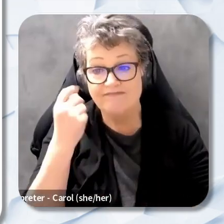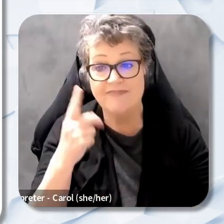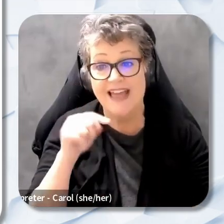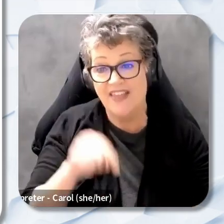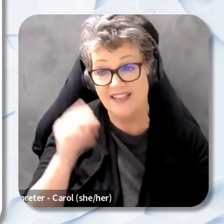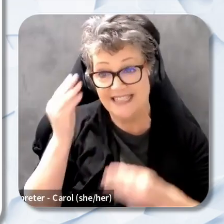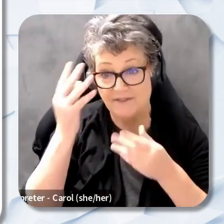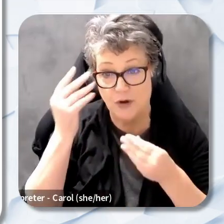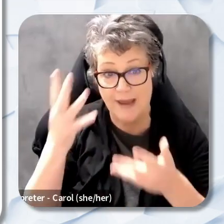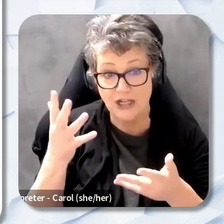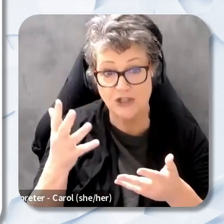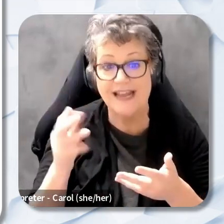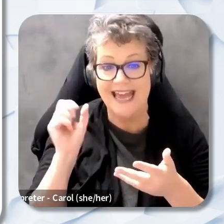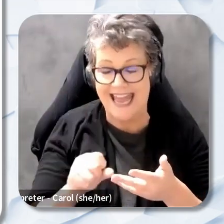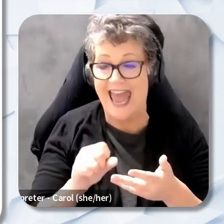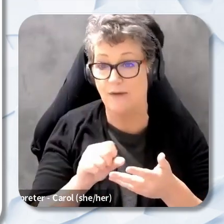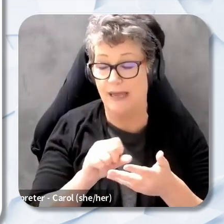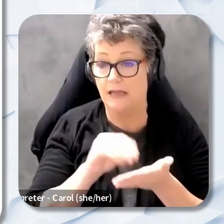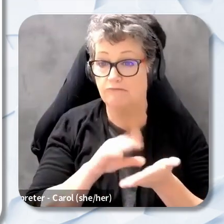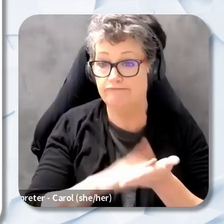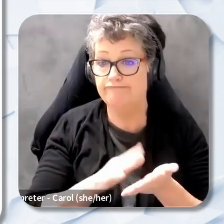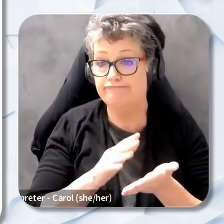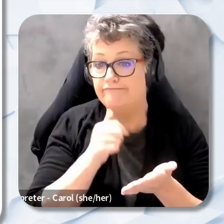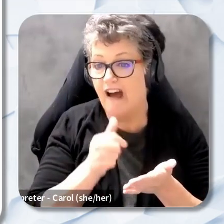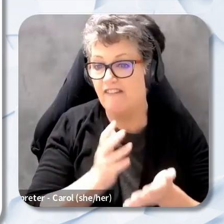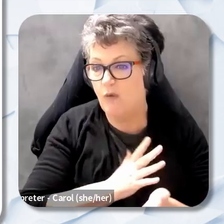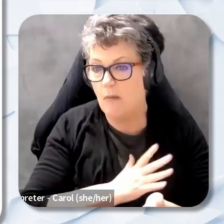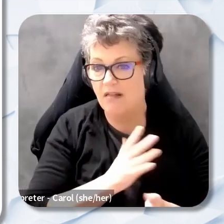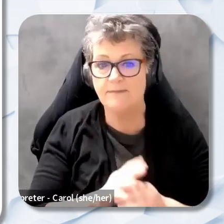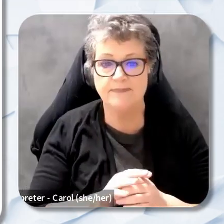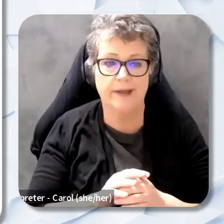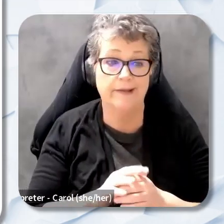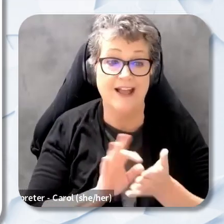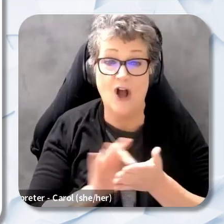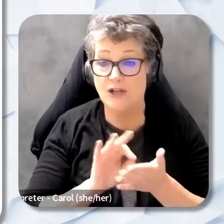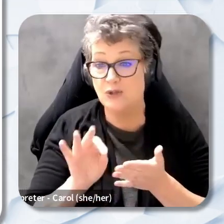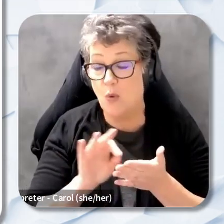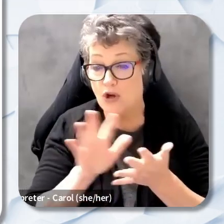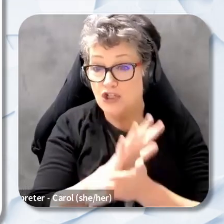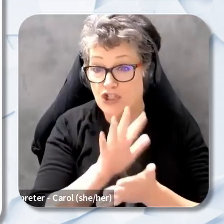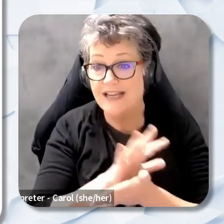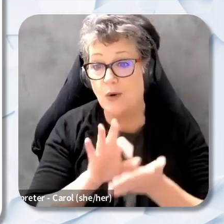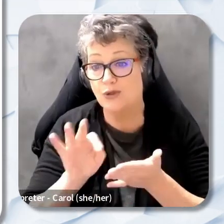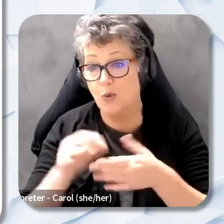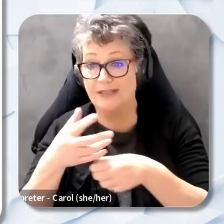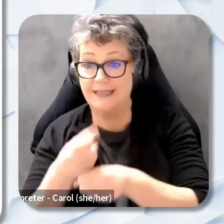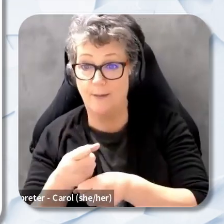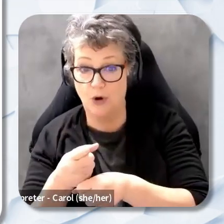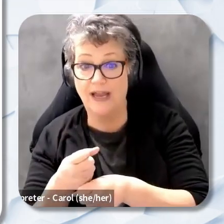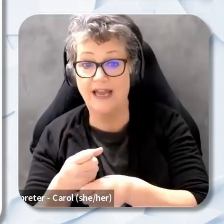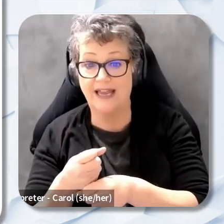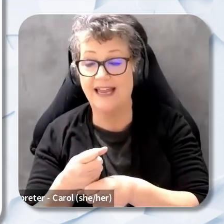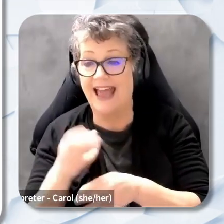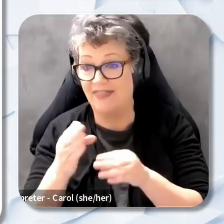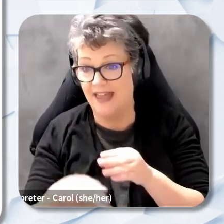this information can be captured informally, such as on the score sheet or scoring summary provided at